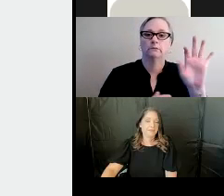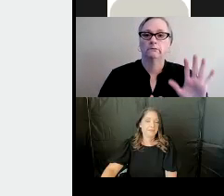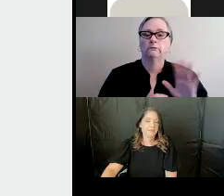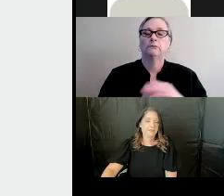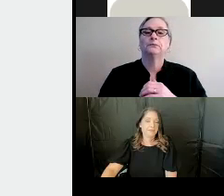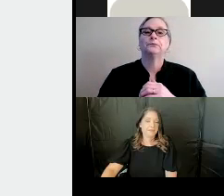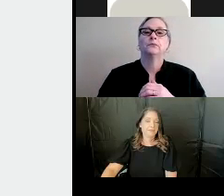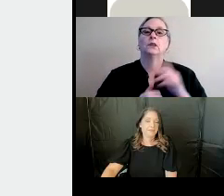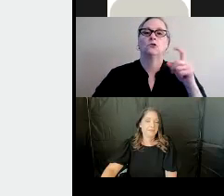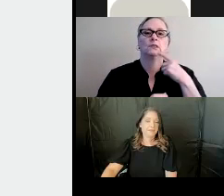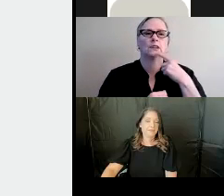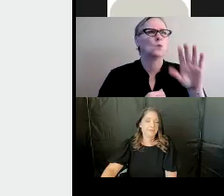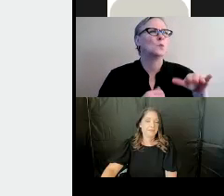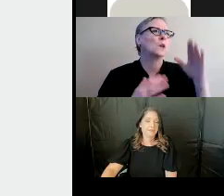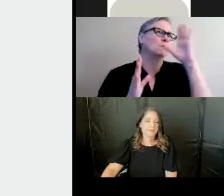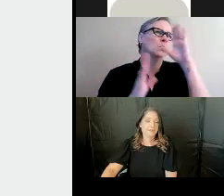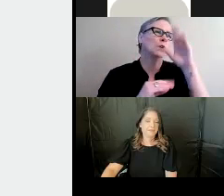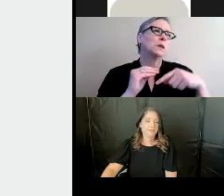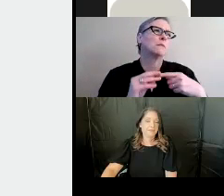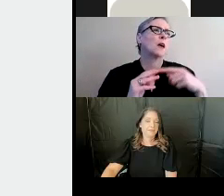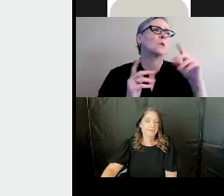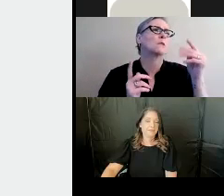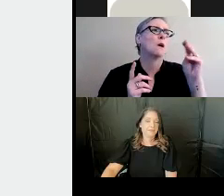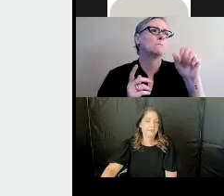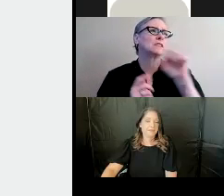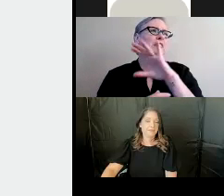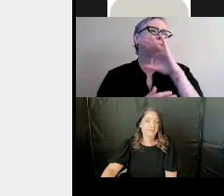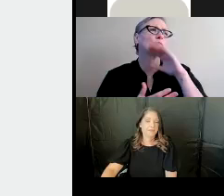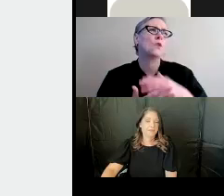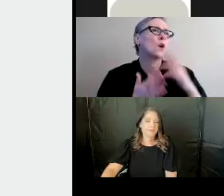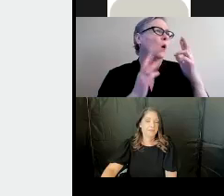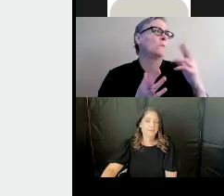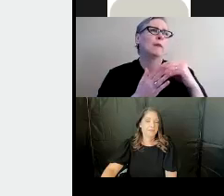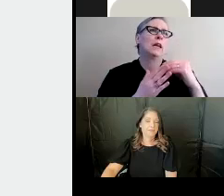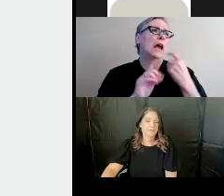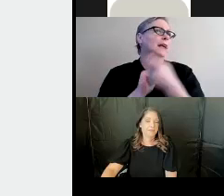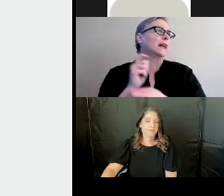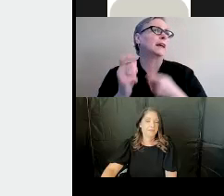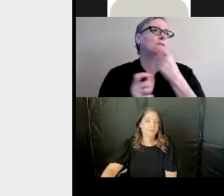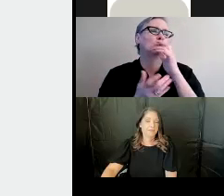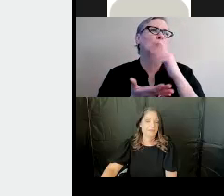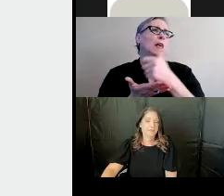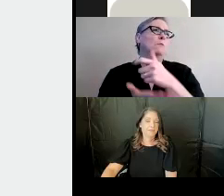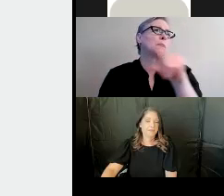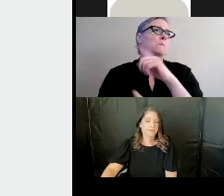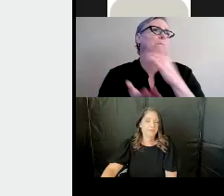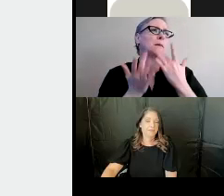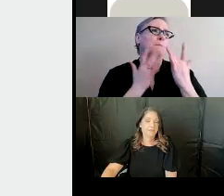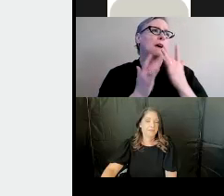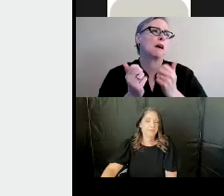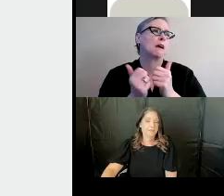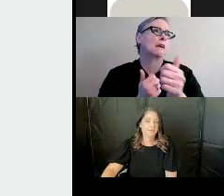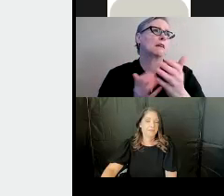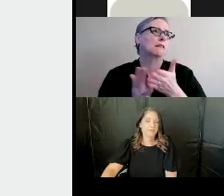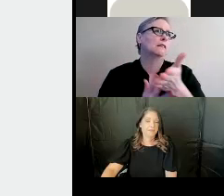about Thomas' daughter and hopes the money she gives him is helping them get by. So is the